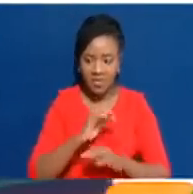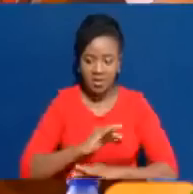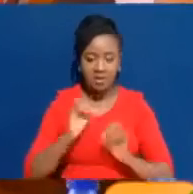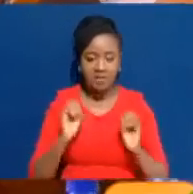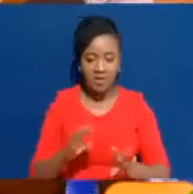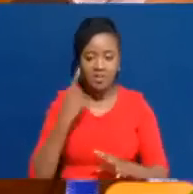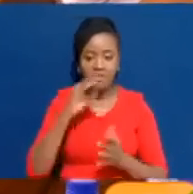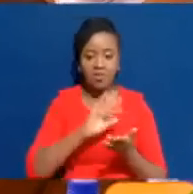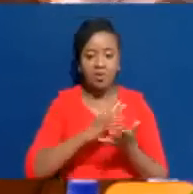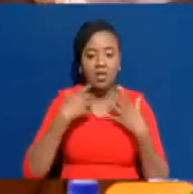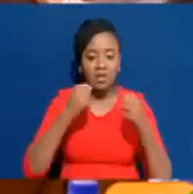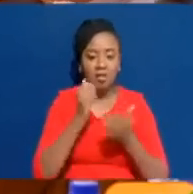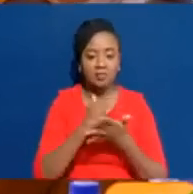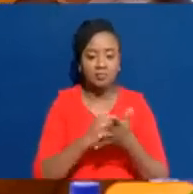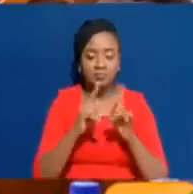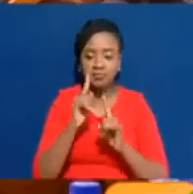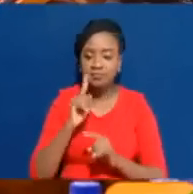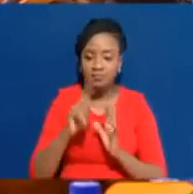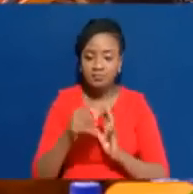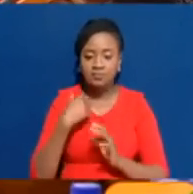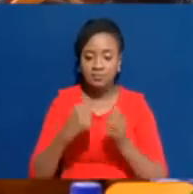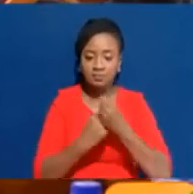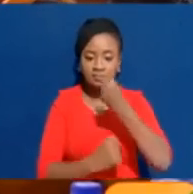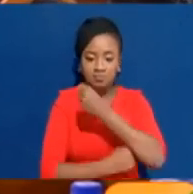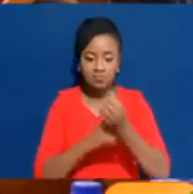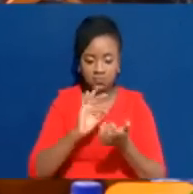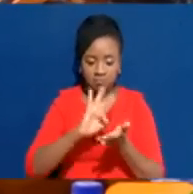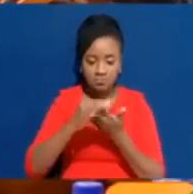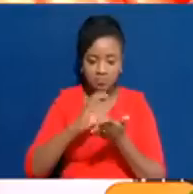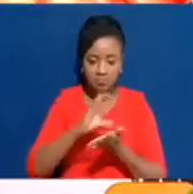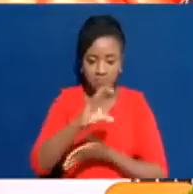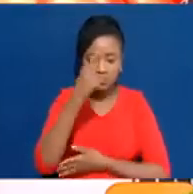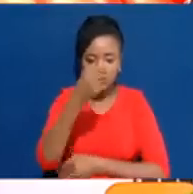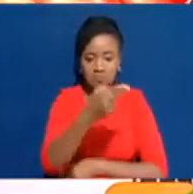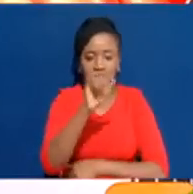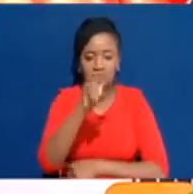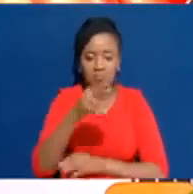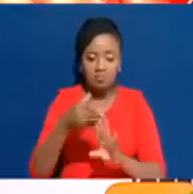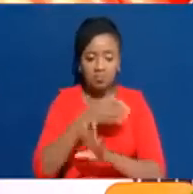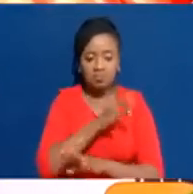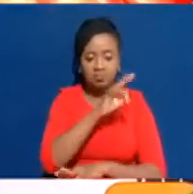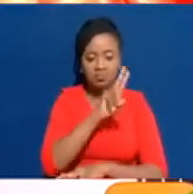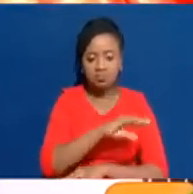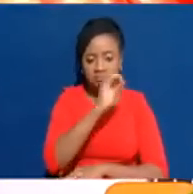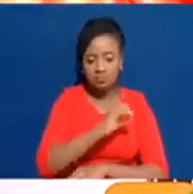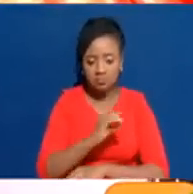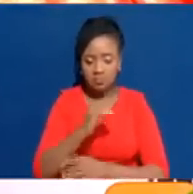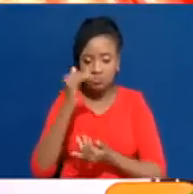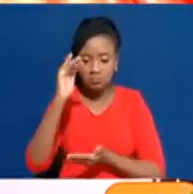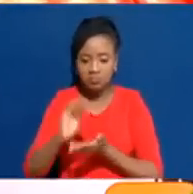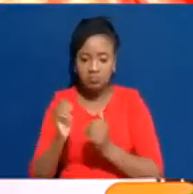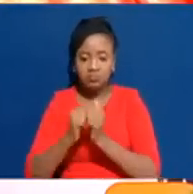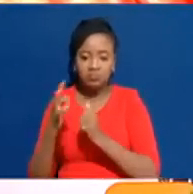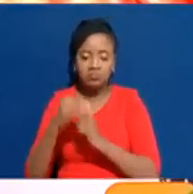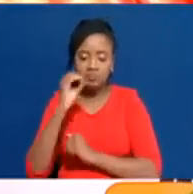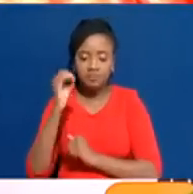further indicating that Kenya's donor funding for HIV-related programs has declined from 32% in the last decade to